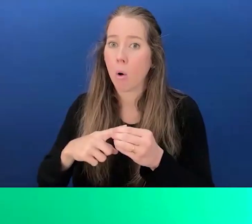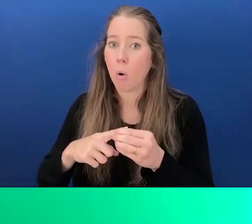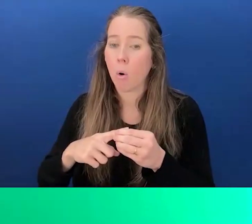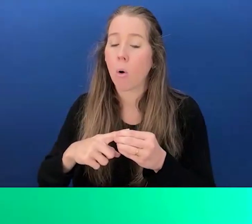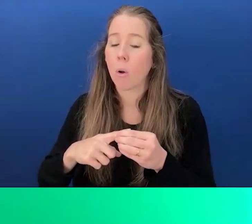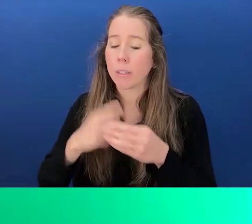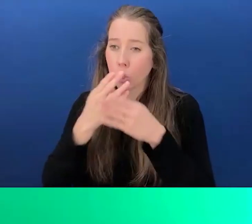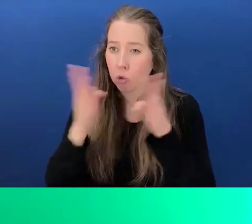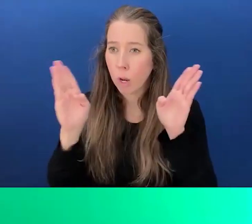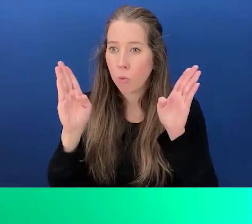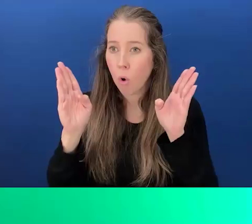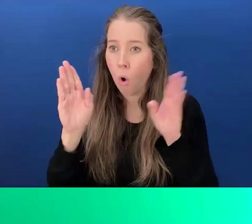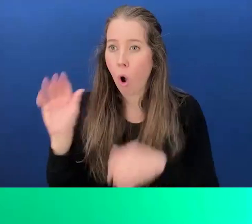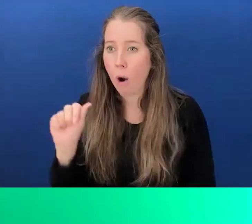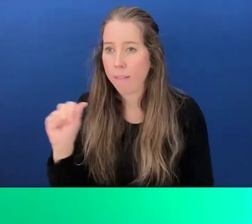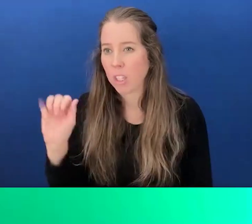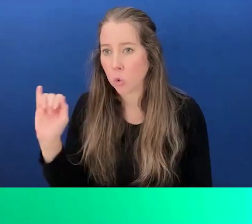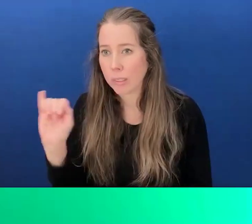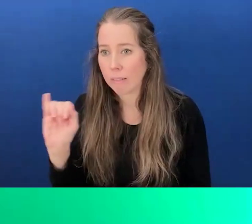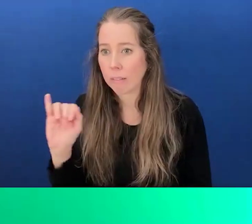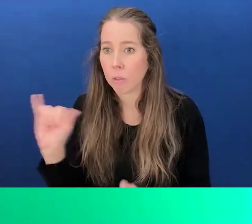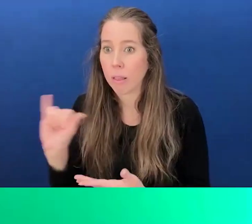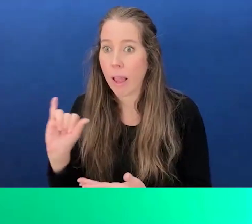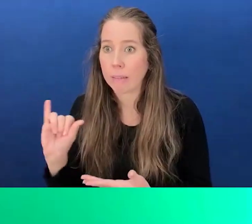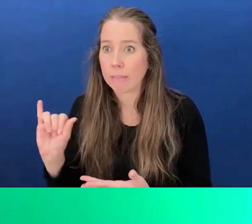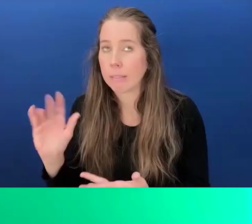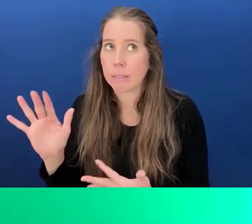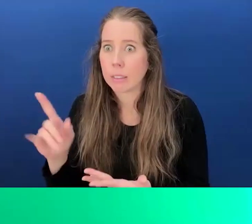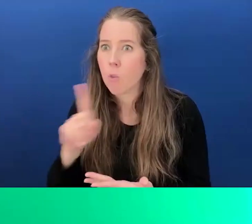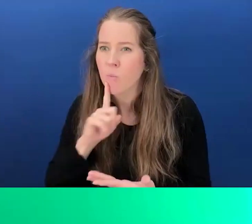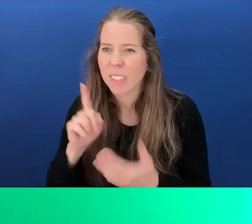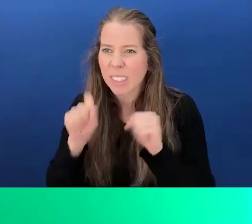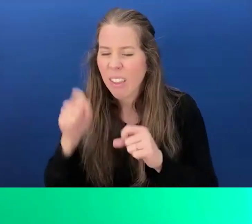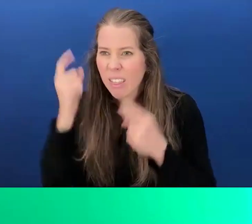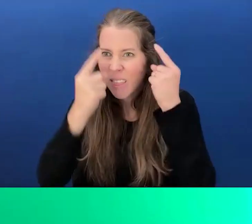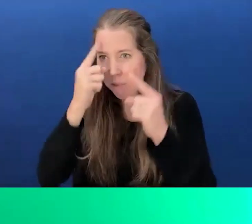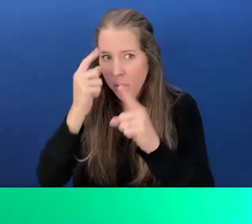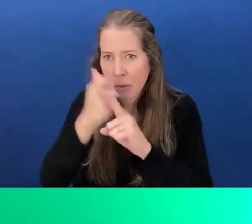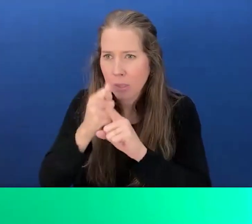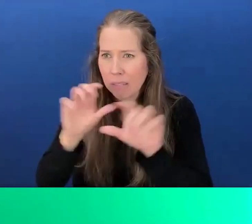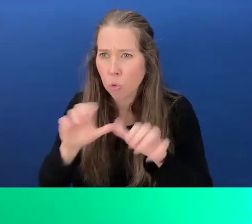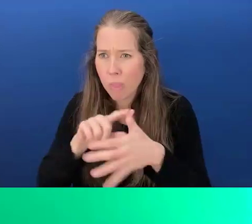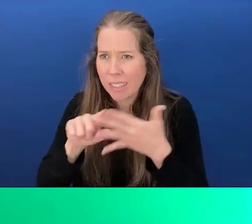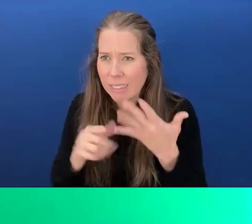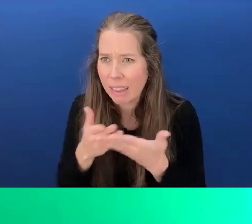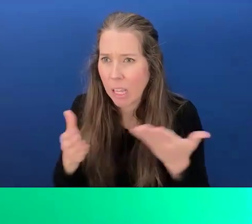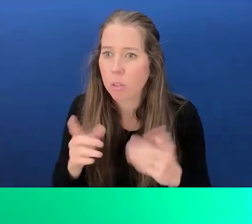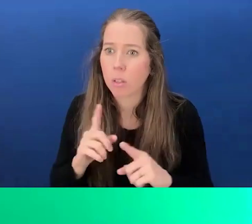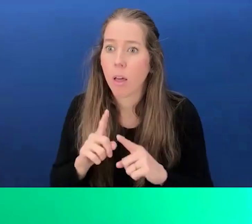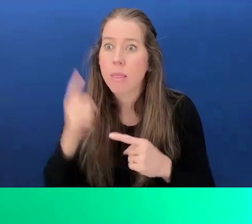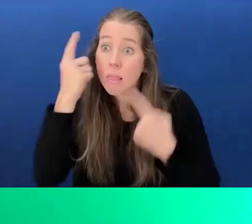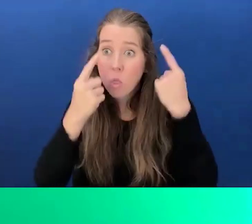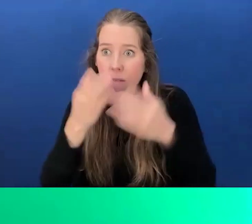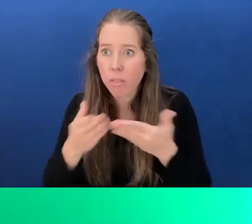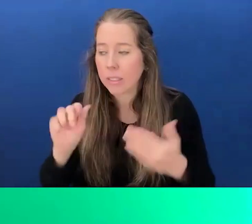general artificial intelligence is when they're going to be like, really like can think for themselves and do all these things like the thoughtful things that